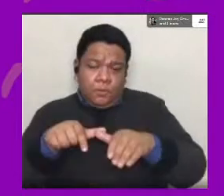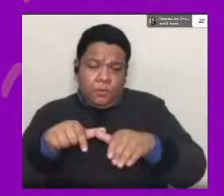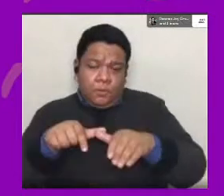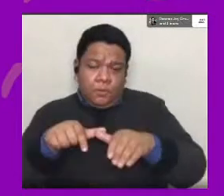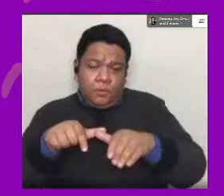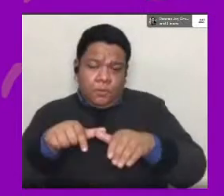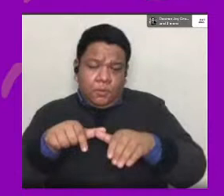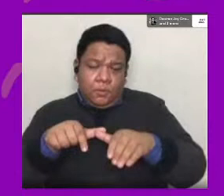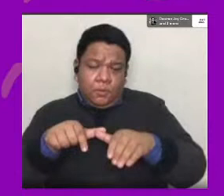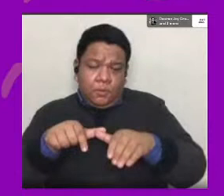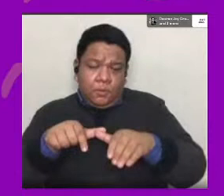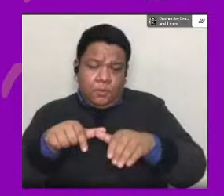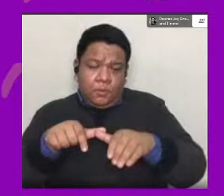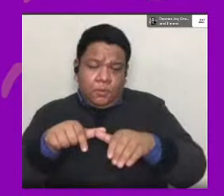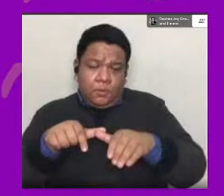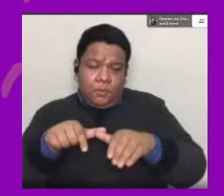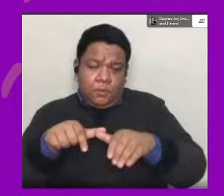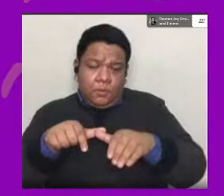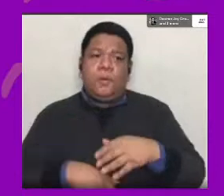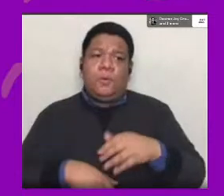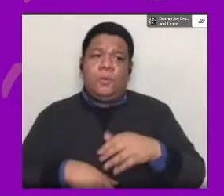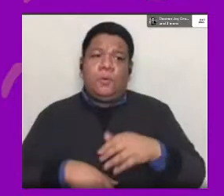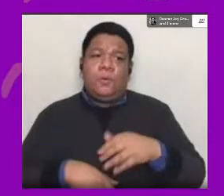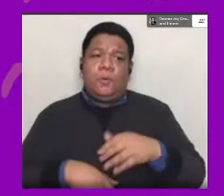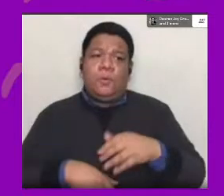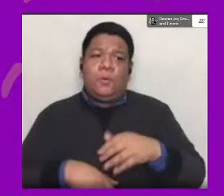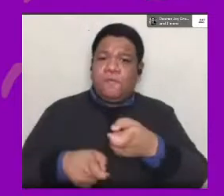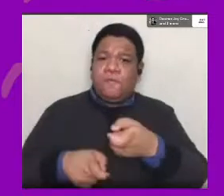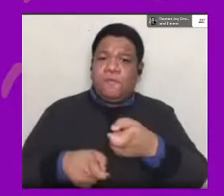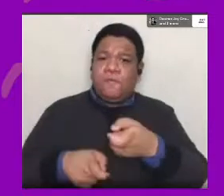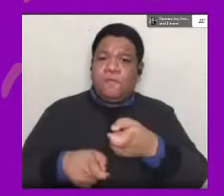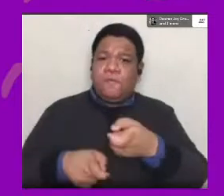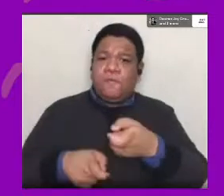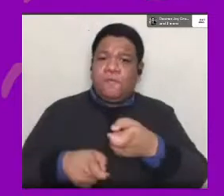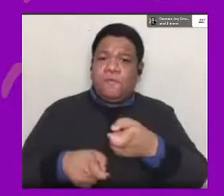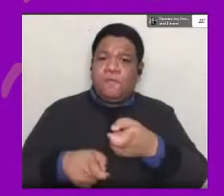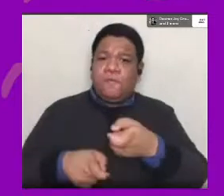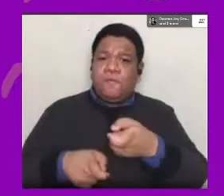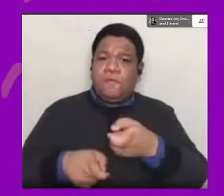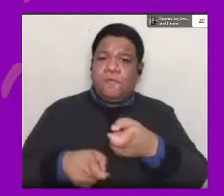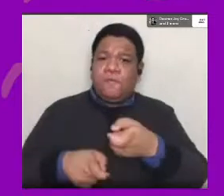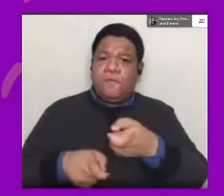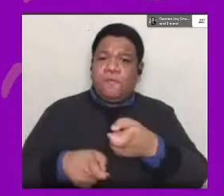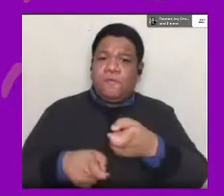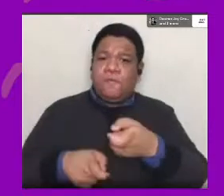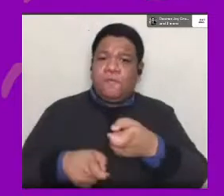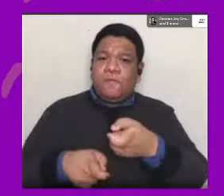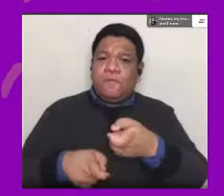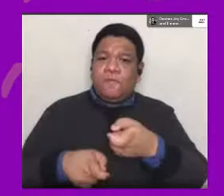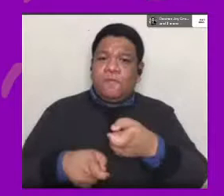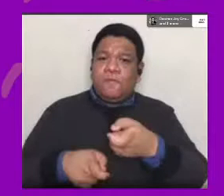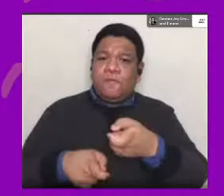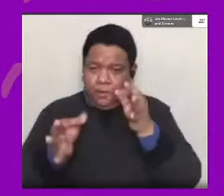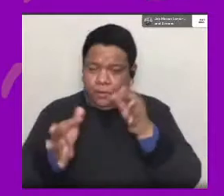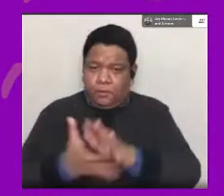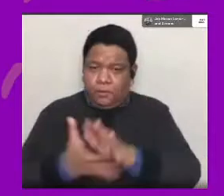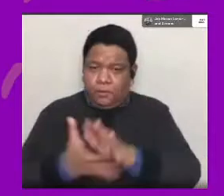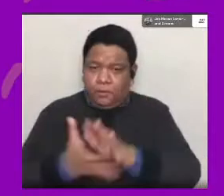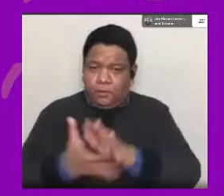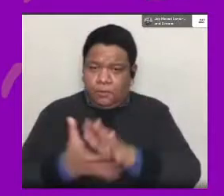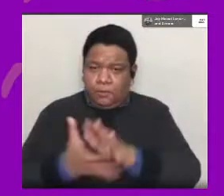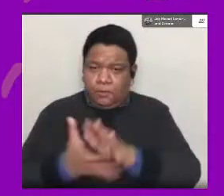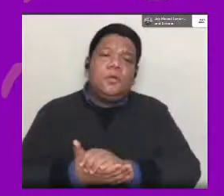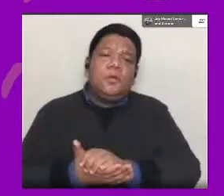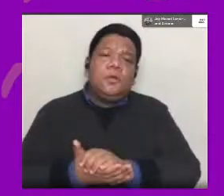poor women, women fisherfolks, and women left behind by the war on drugs. In our joint